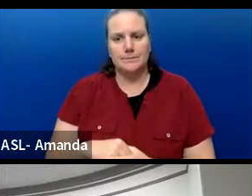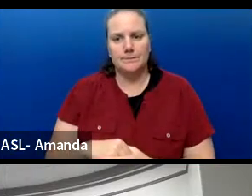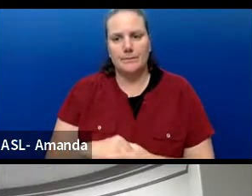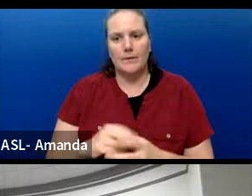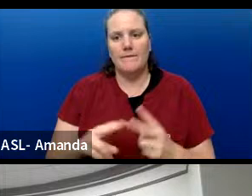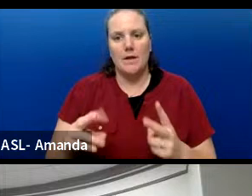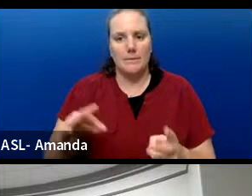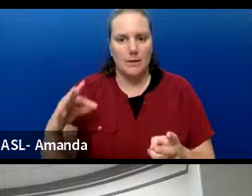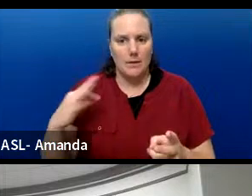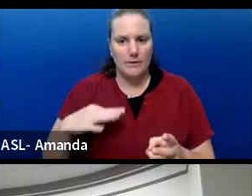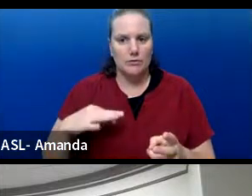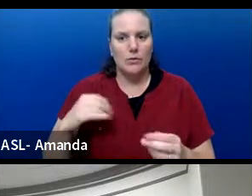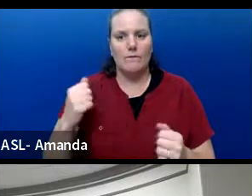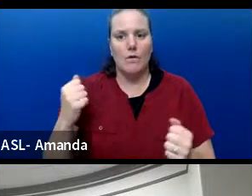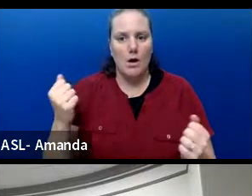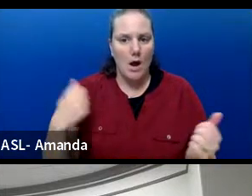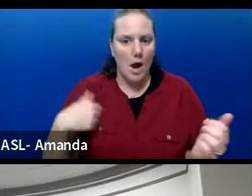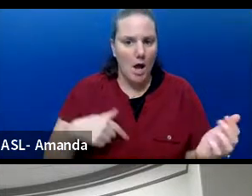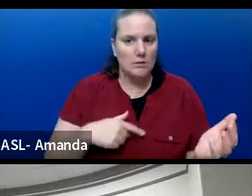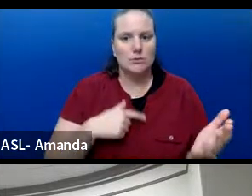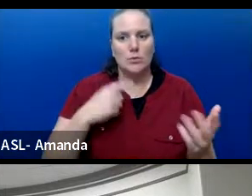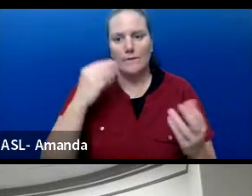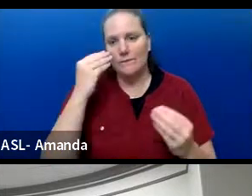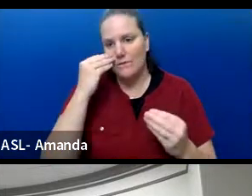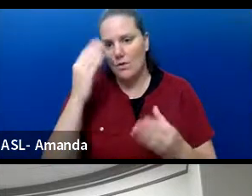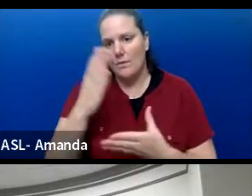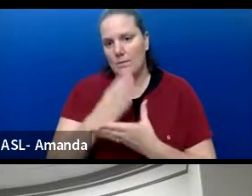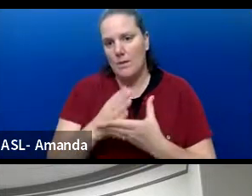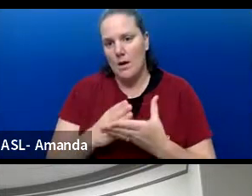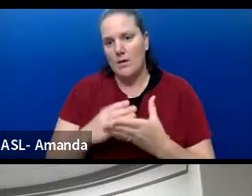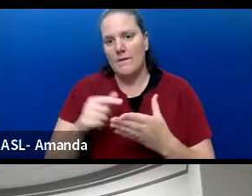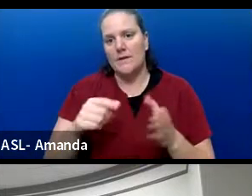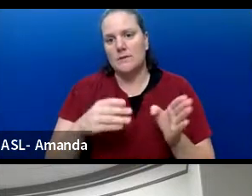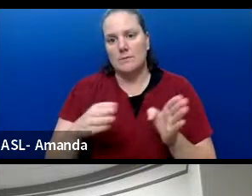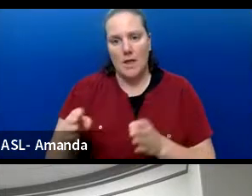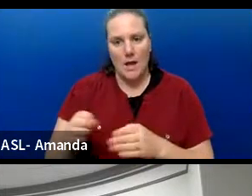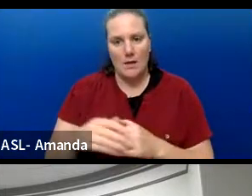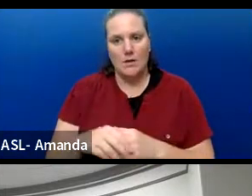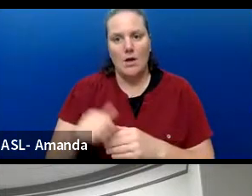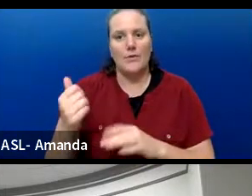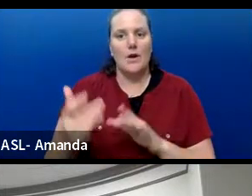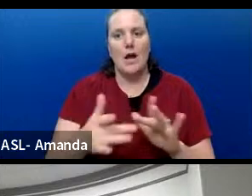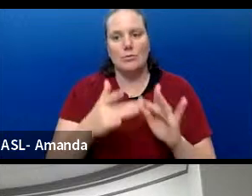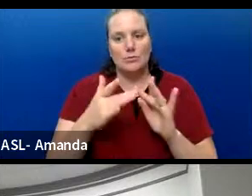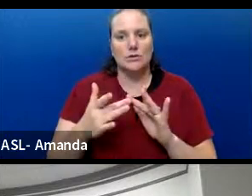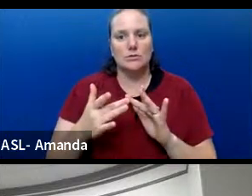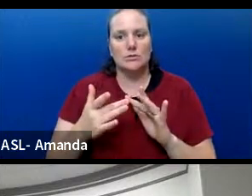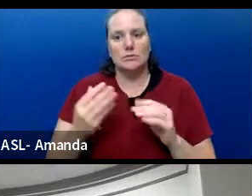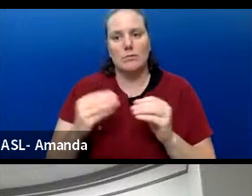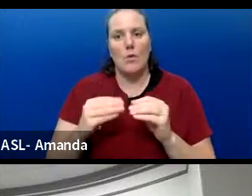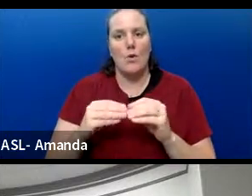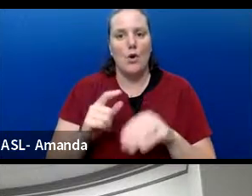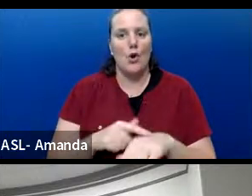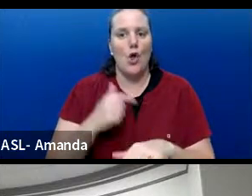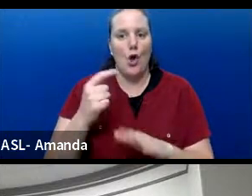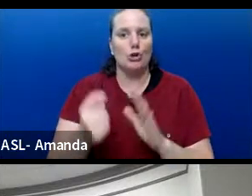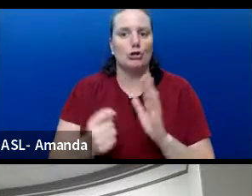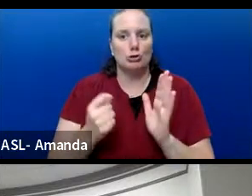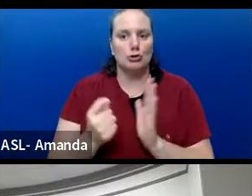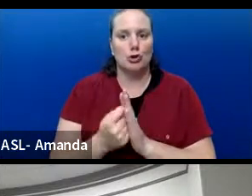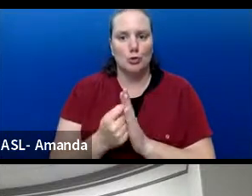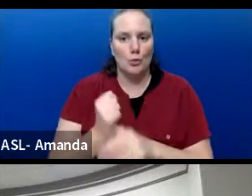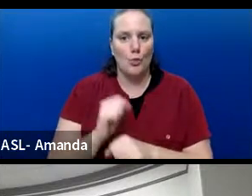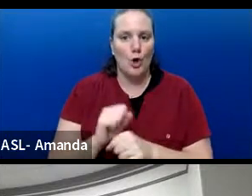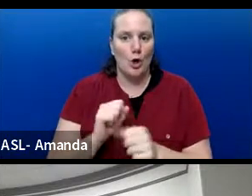beneficial for us to inform part of this plan and other outreach strategies more long-term to work